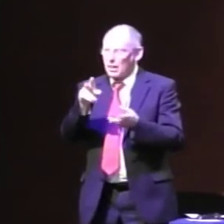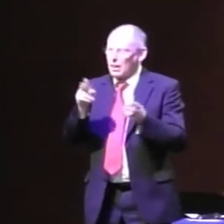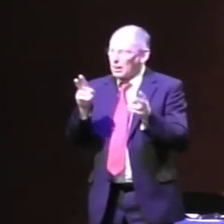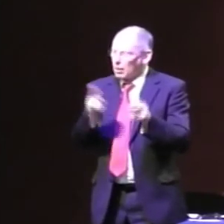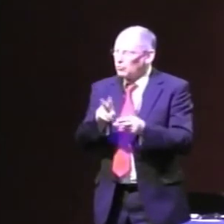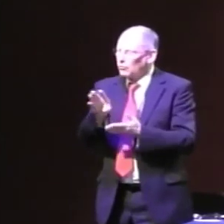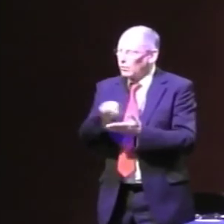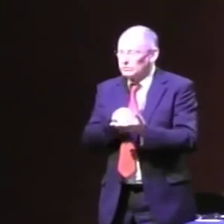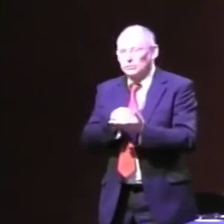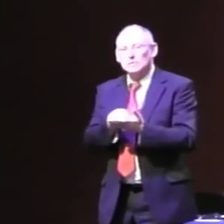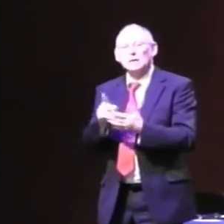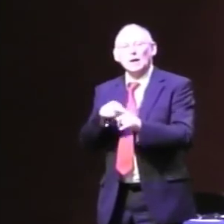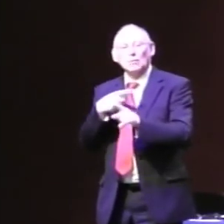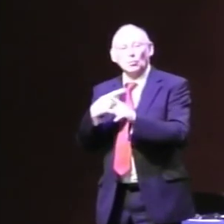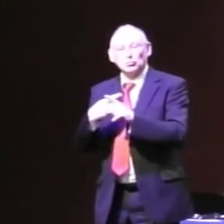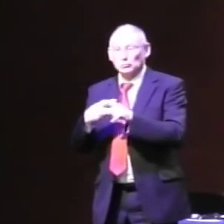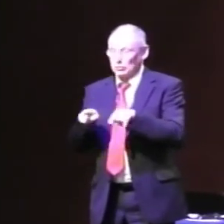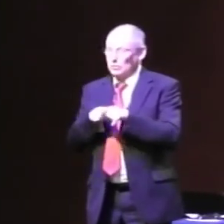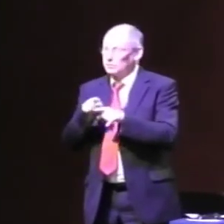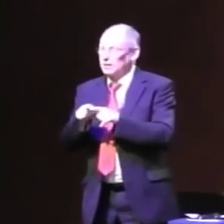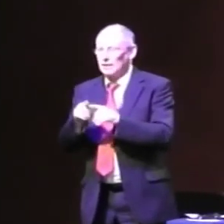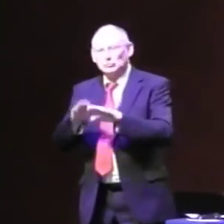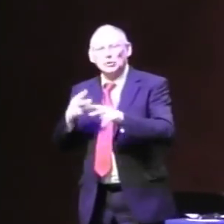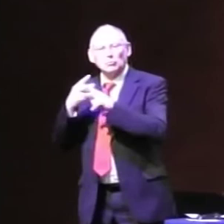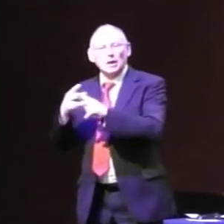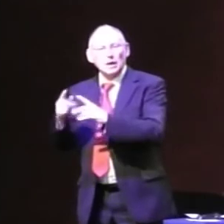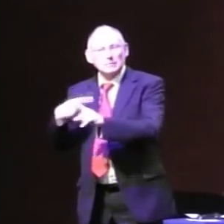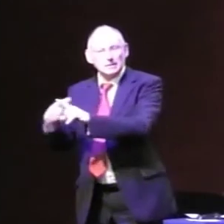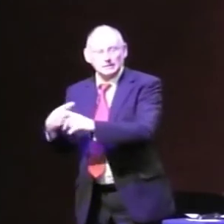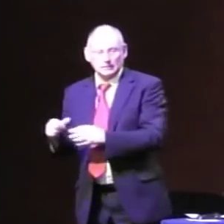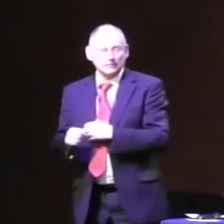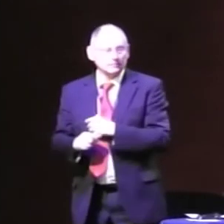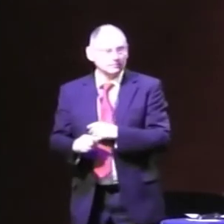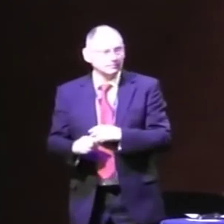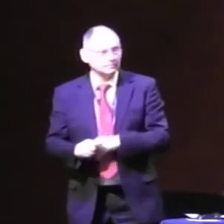this crisis, and also pays for all childcare expenses.